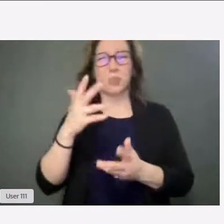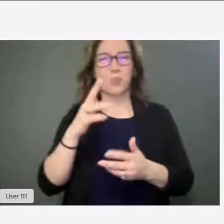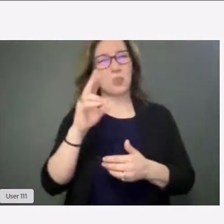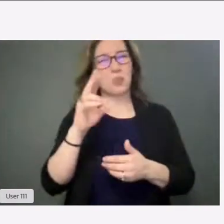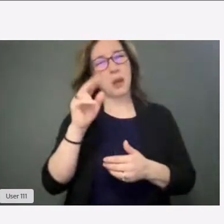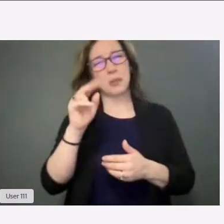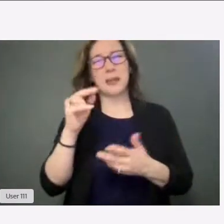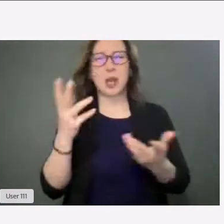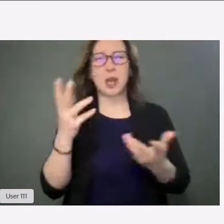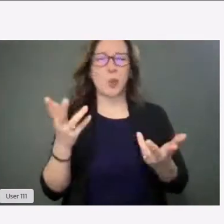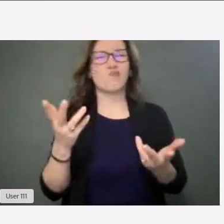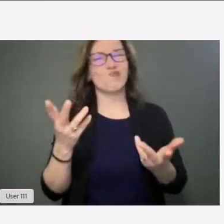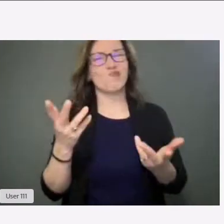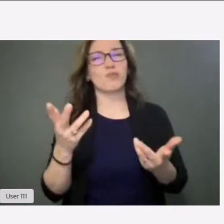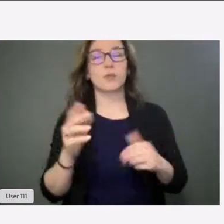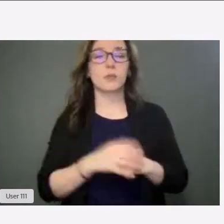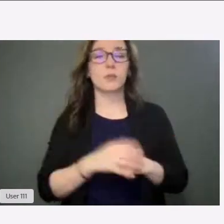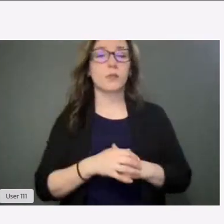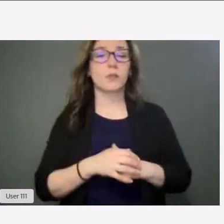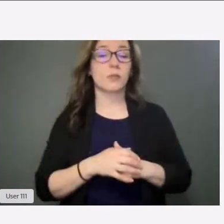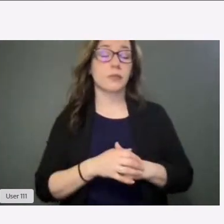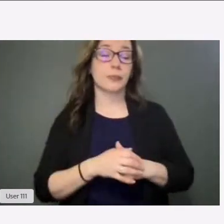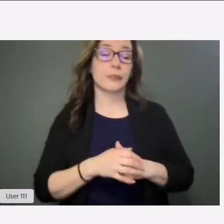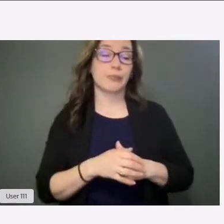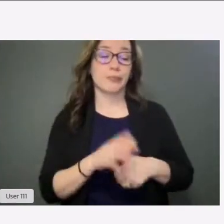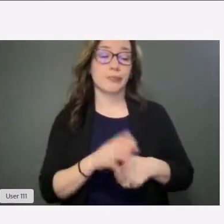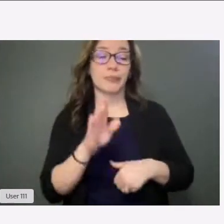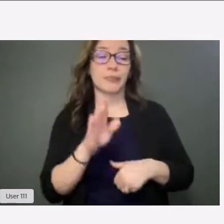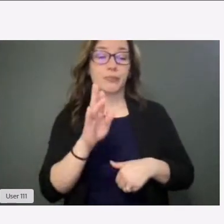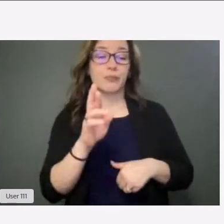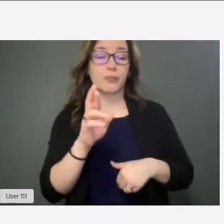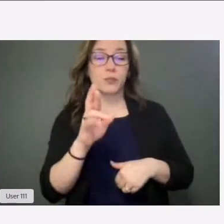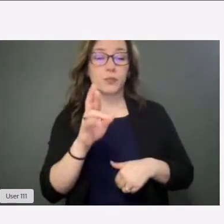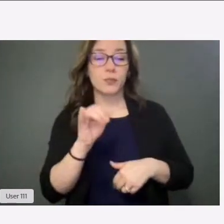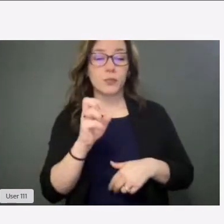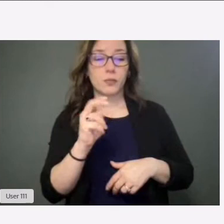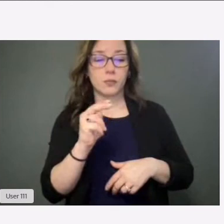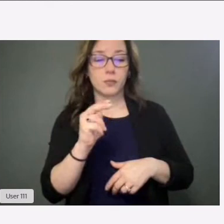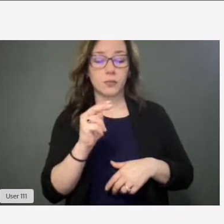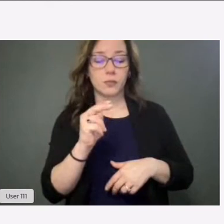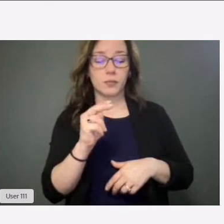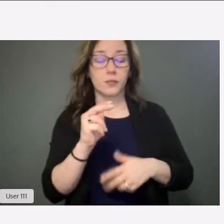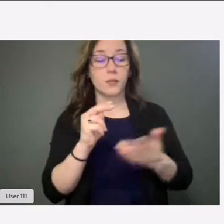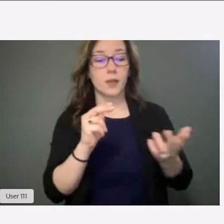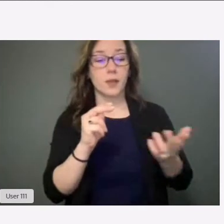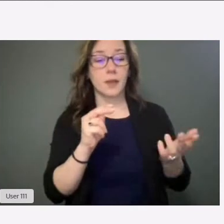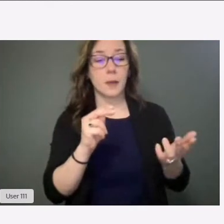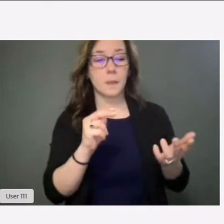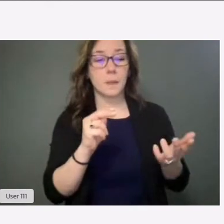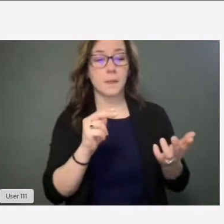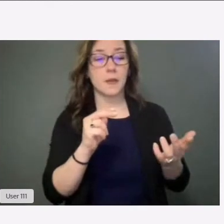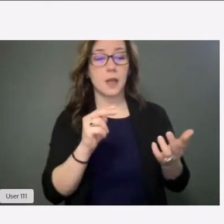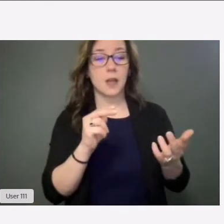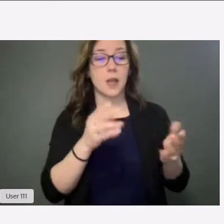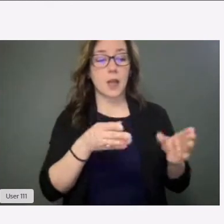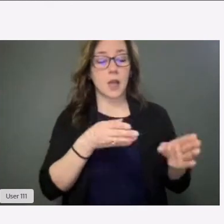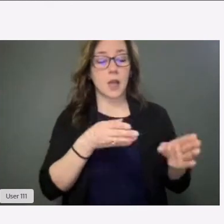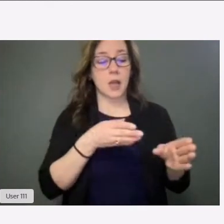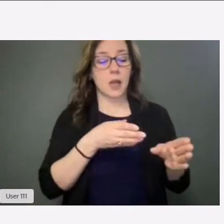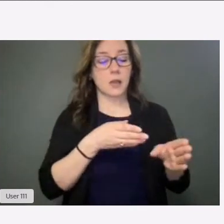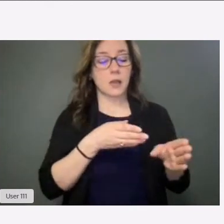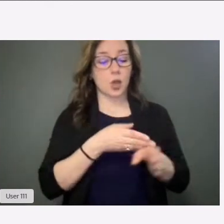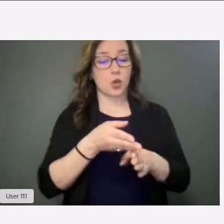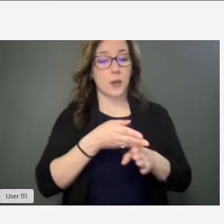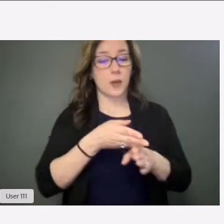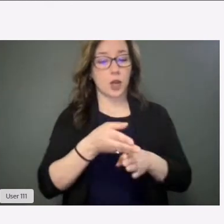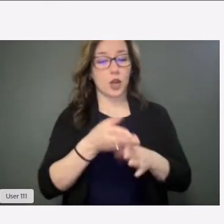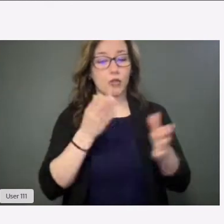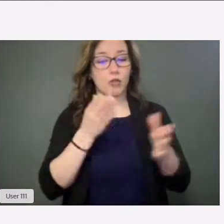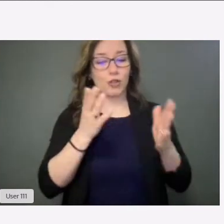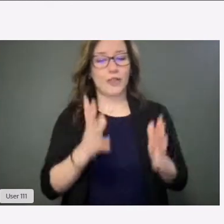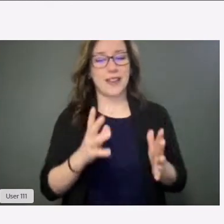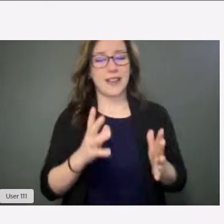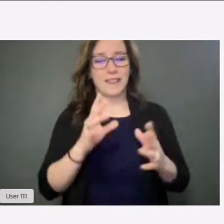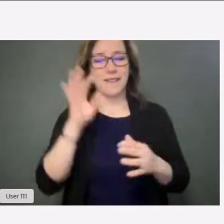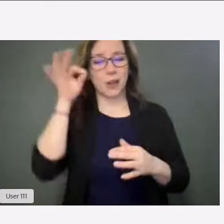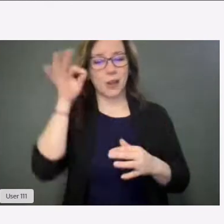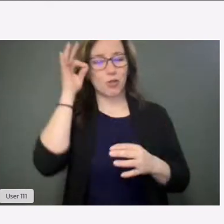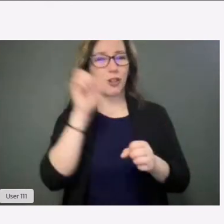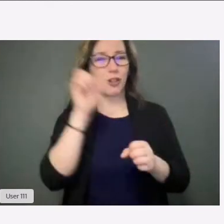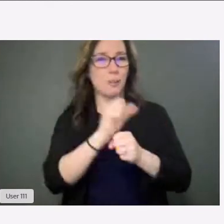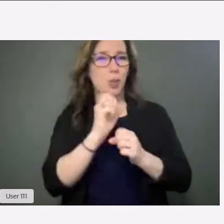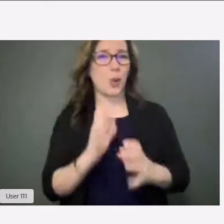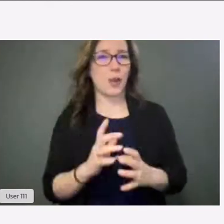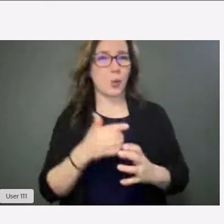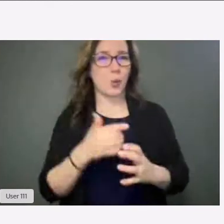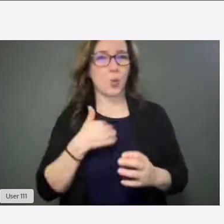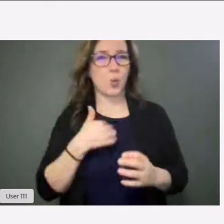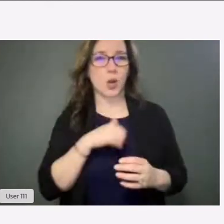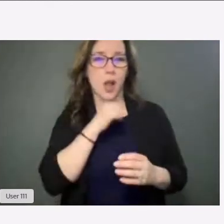a no. Okay. Yeah, Brian, I would say from our perspective, you know, I, as a career civil servant, as a federal employee,